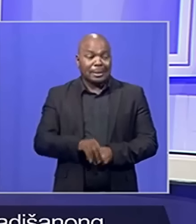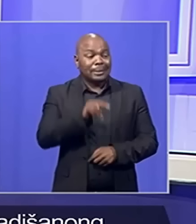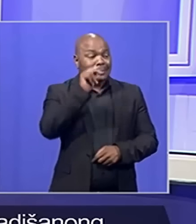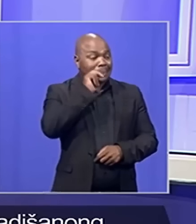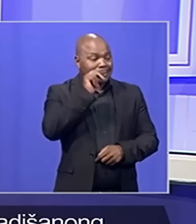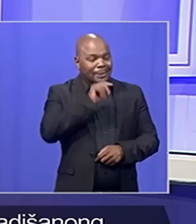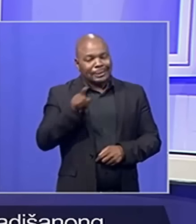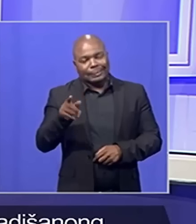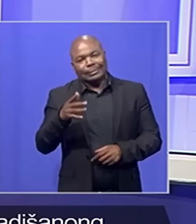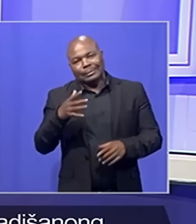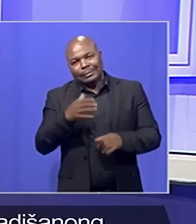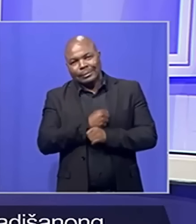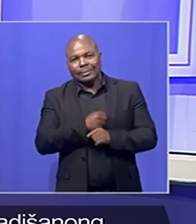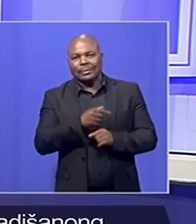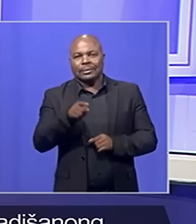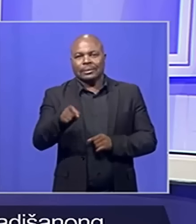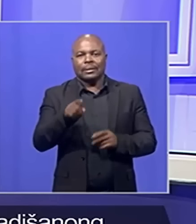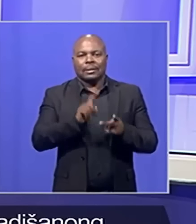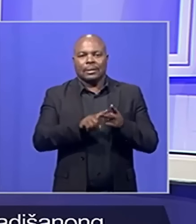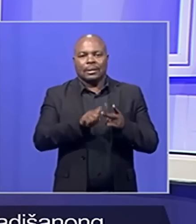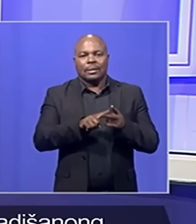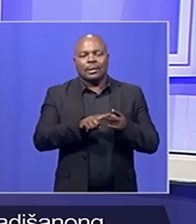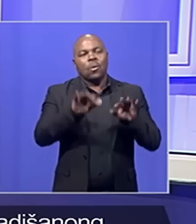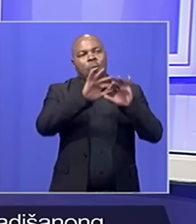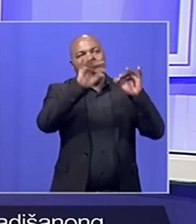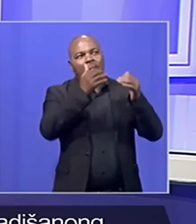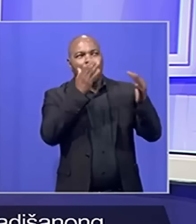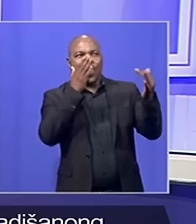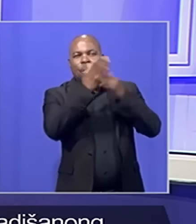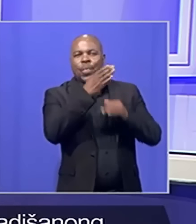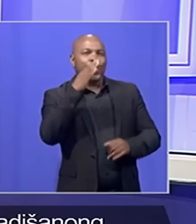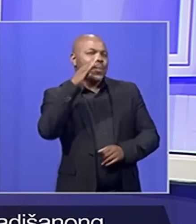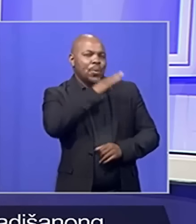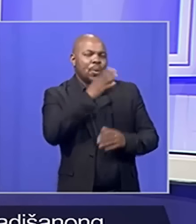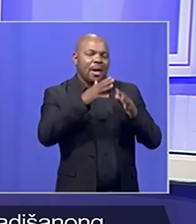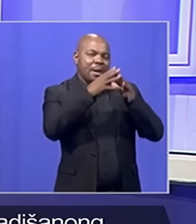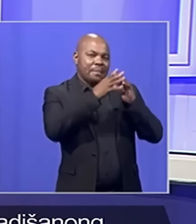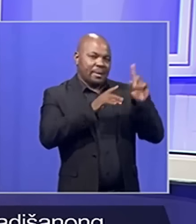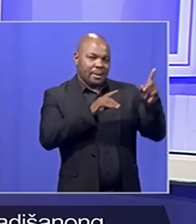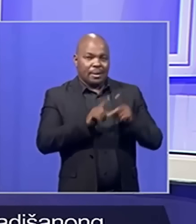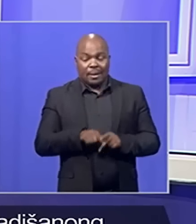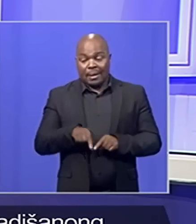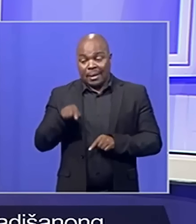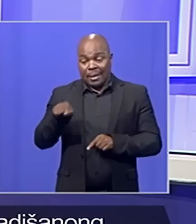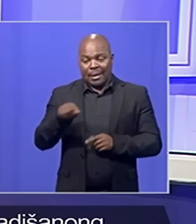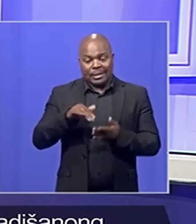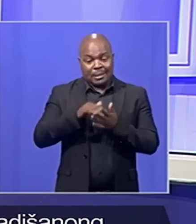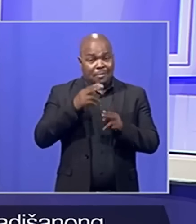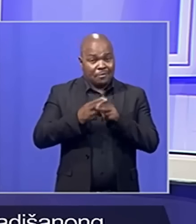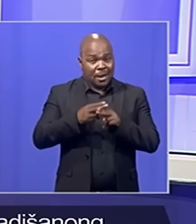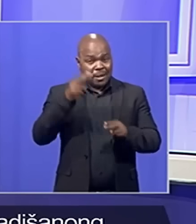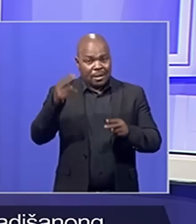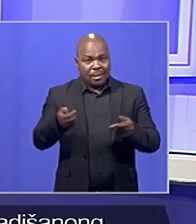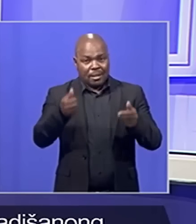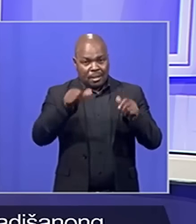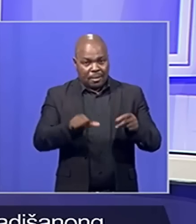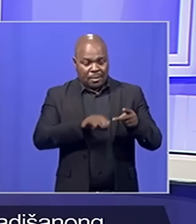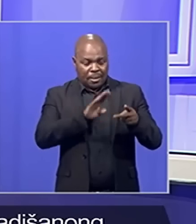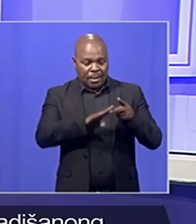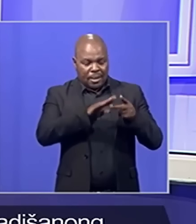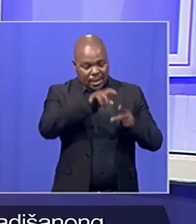ke go hwetša monyetla wa go kgatha tema dipapading tša sebjana sa lefase ka America. Papadi ya bone ya ska makgaolakgang e tla latela ya dinkgwete